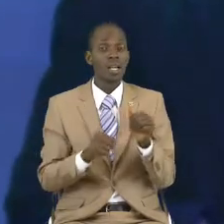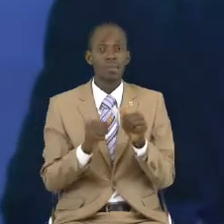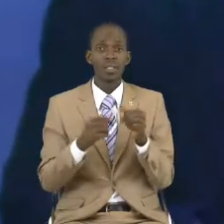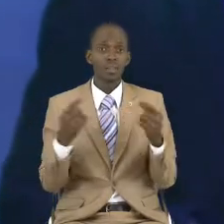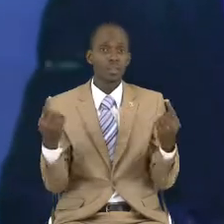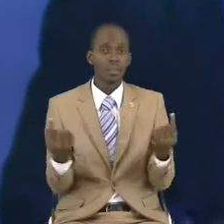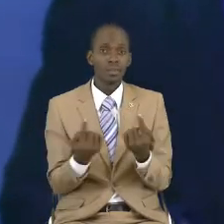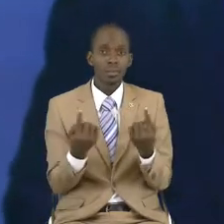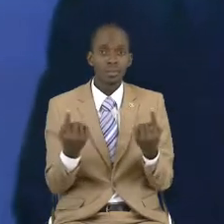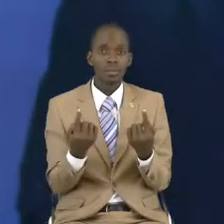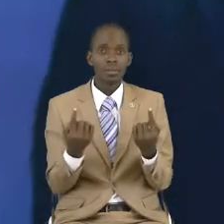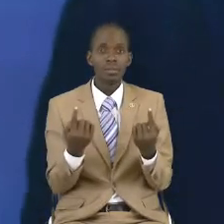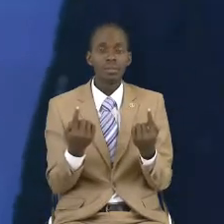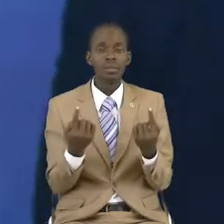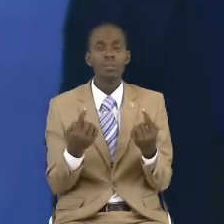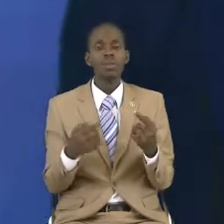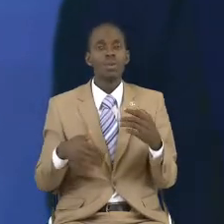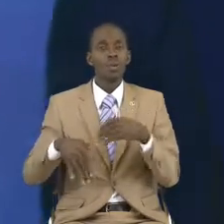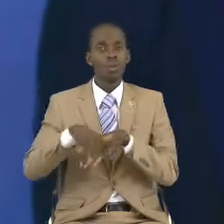over sickness